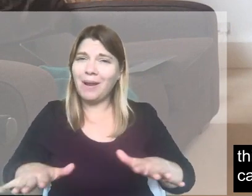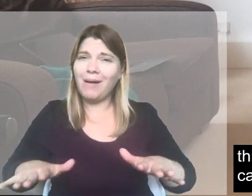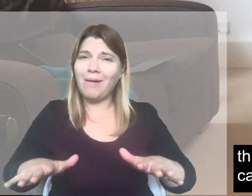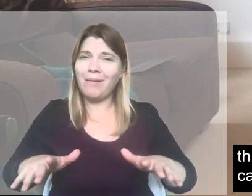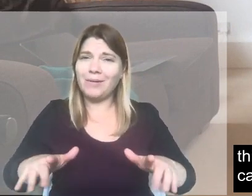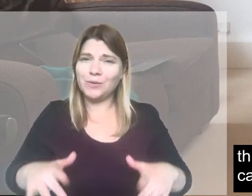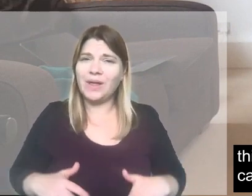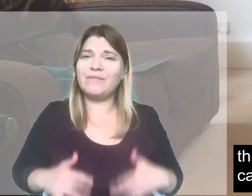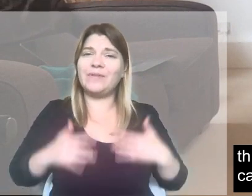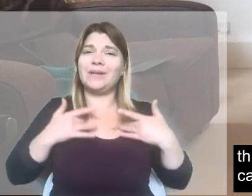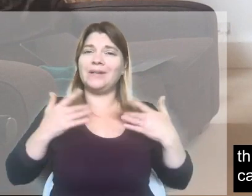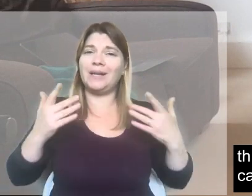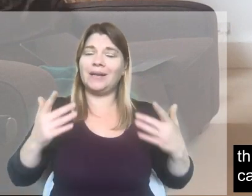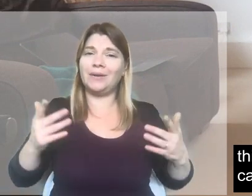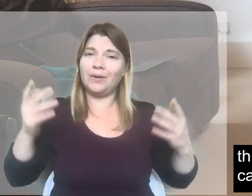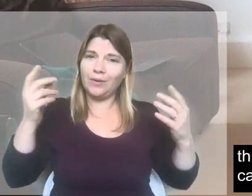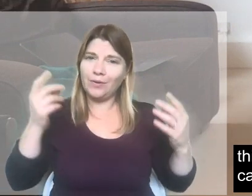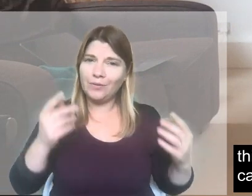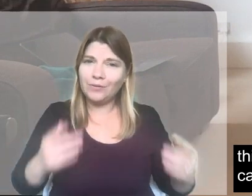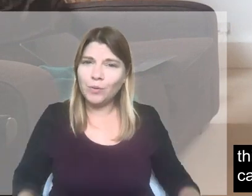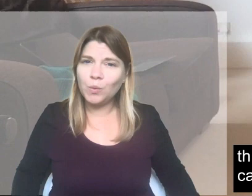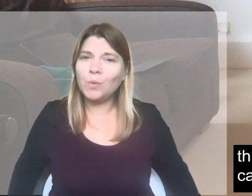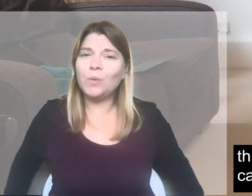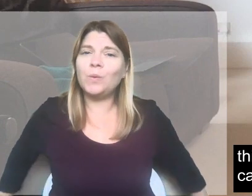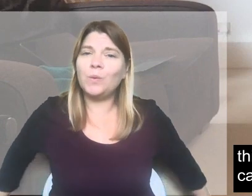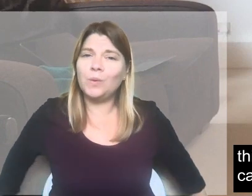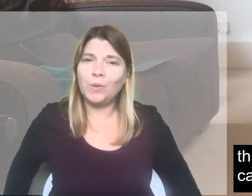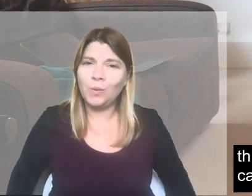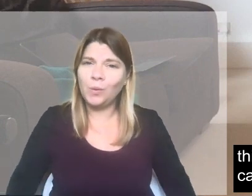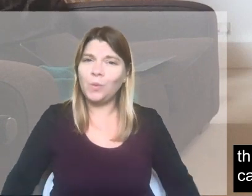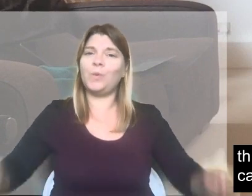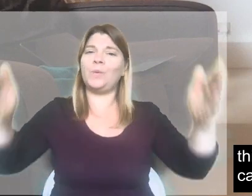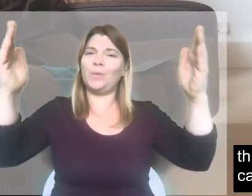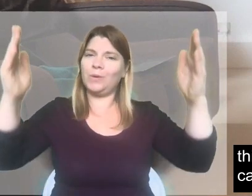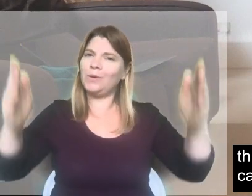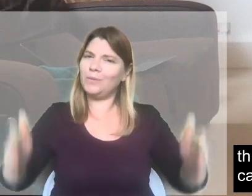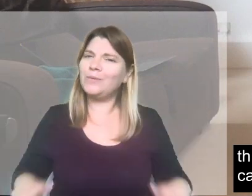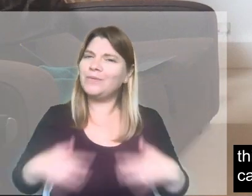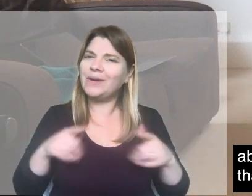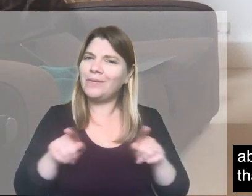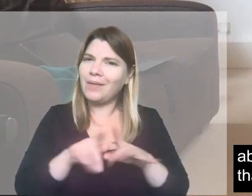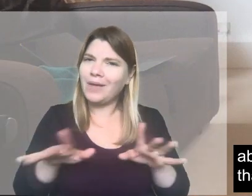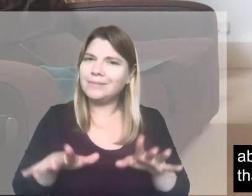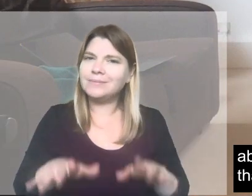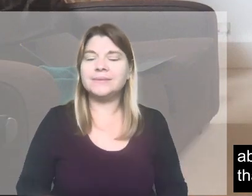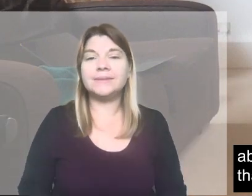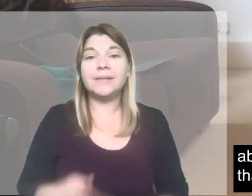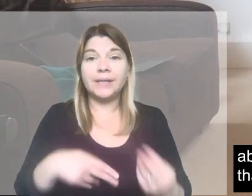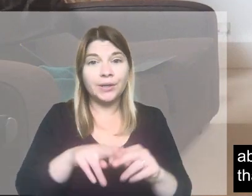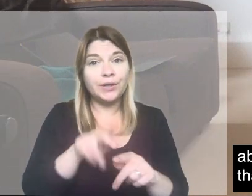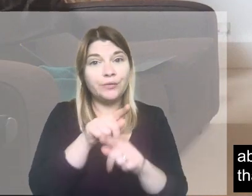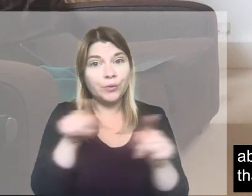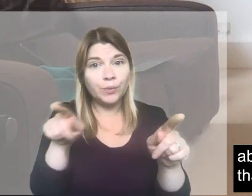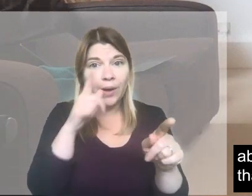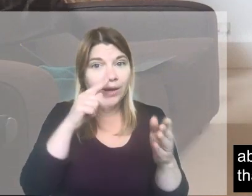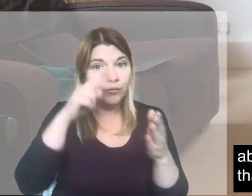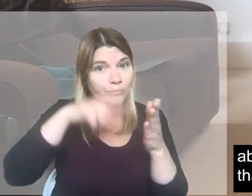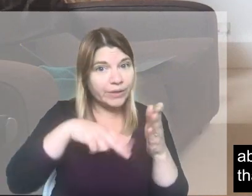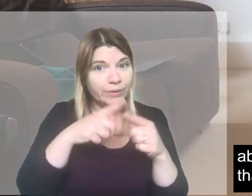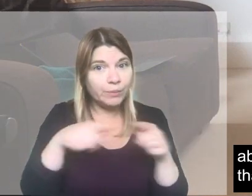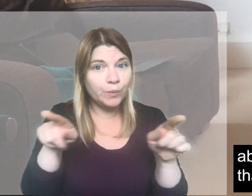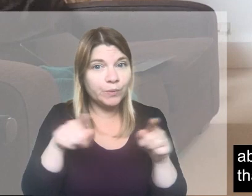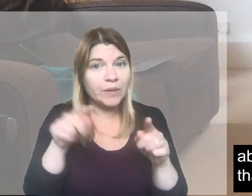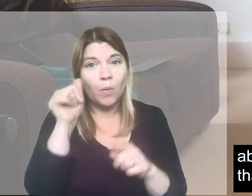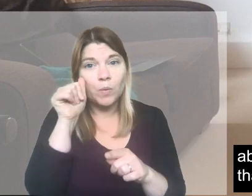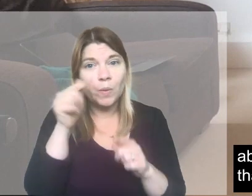drop, catch, drop, catch, drop, catch. If you know a bit about music, it's on a 3-4. So that's what